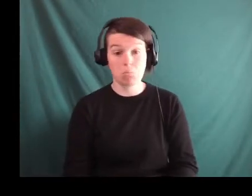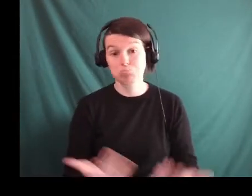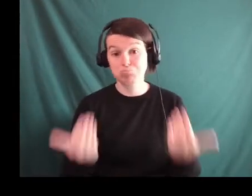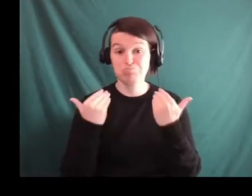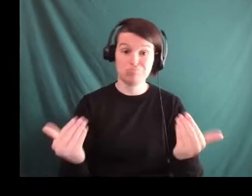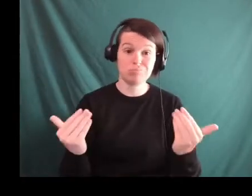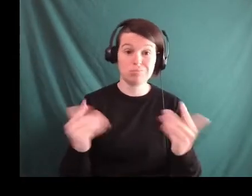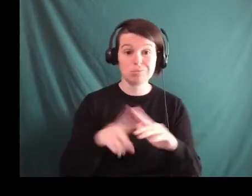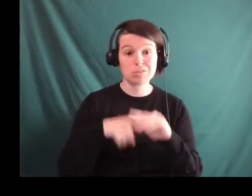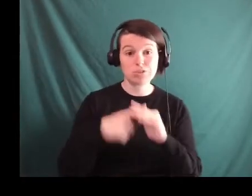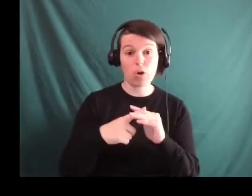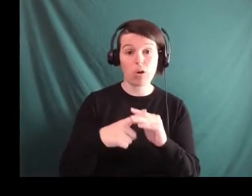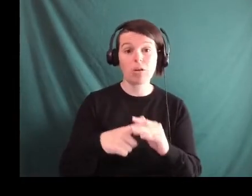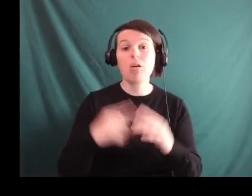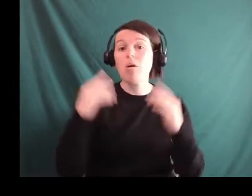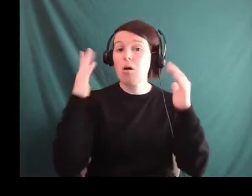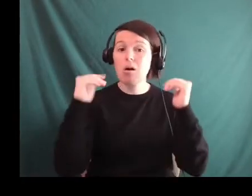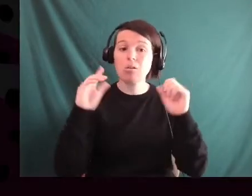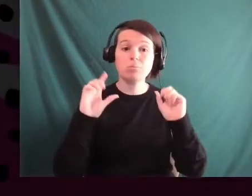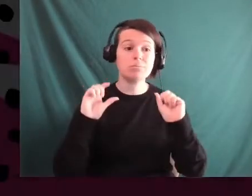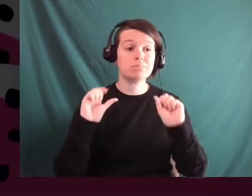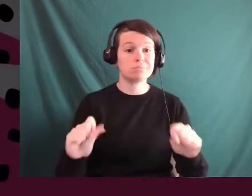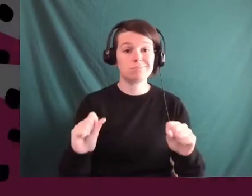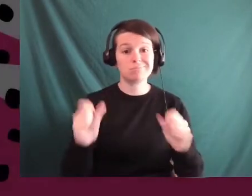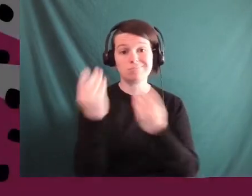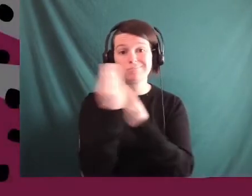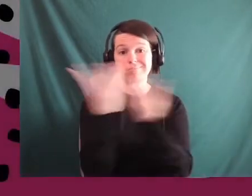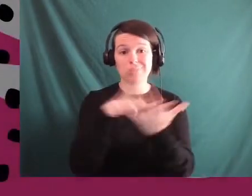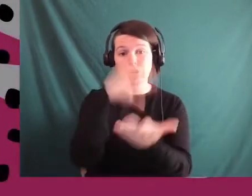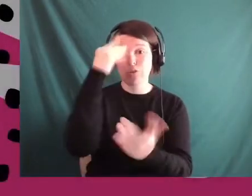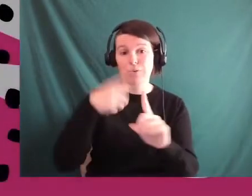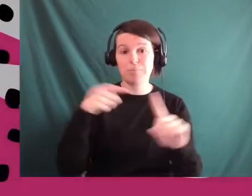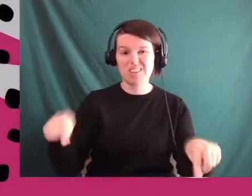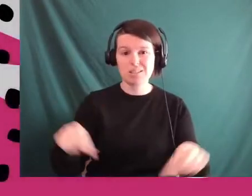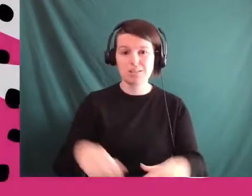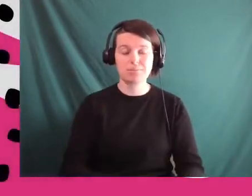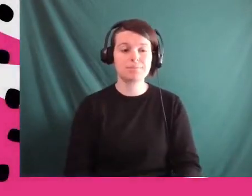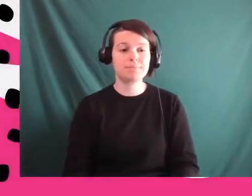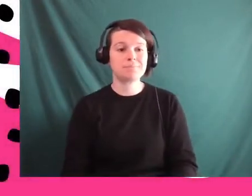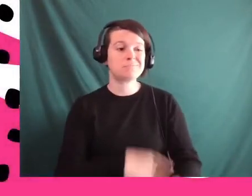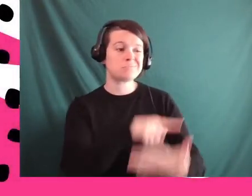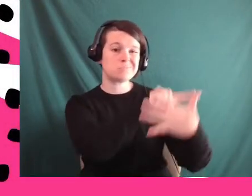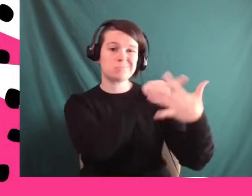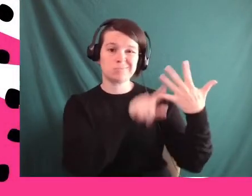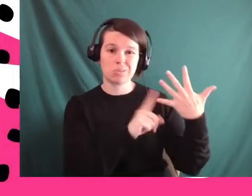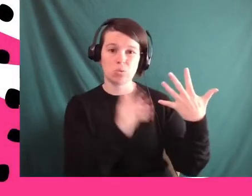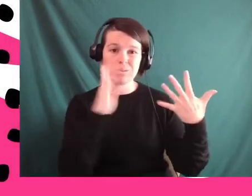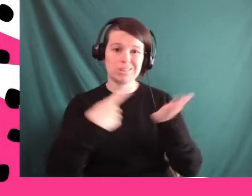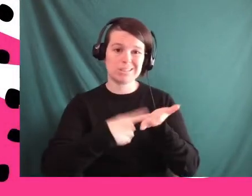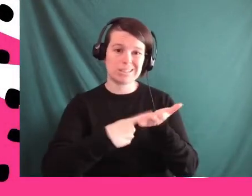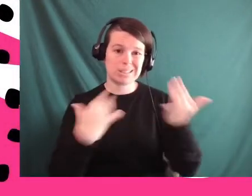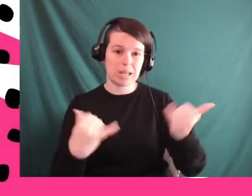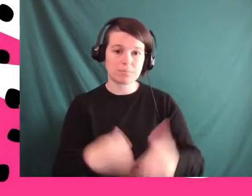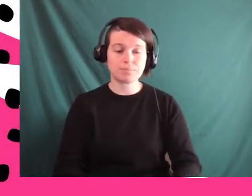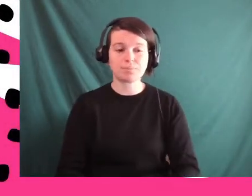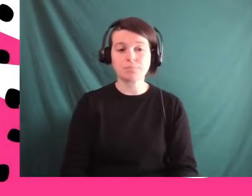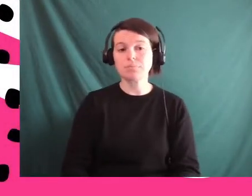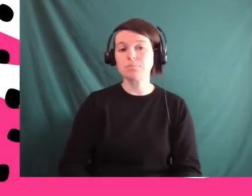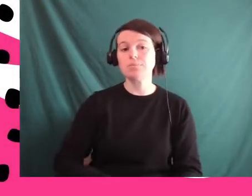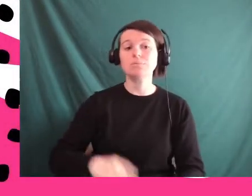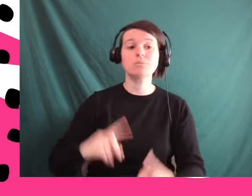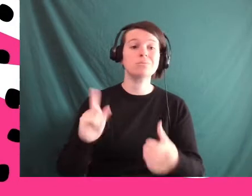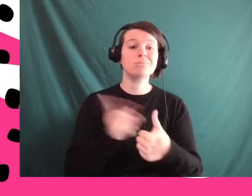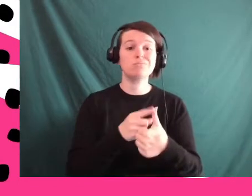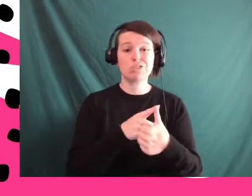go ahead and get started, and I hope that this information is helpful to you all. So here's a few things we'll be talking about today. First, we'll discuss what binding